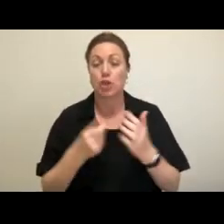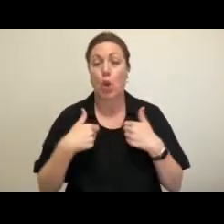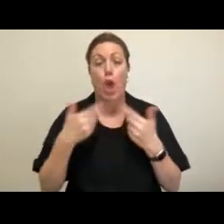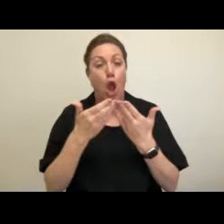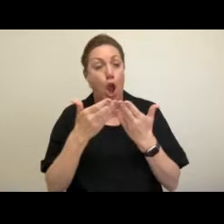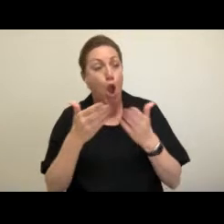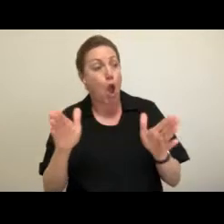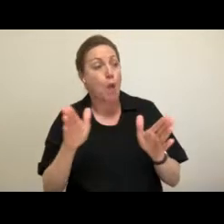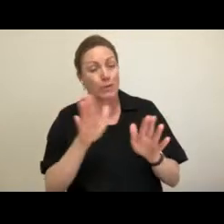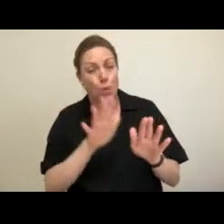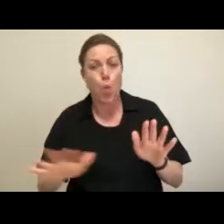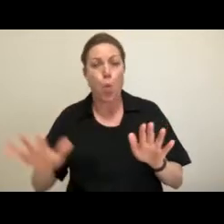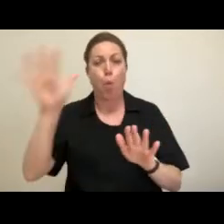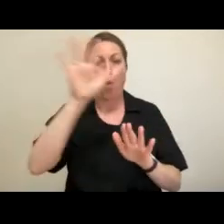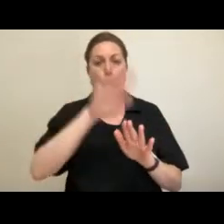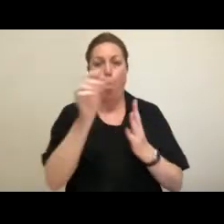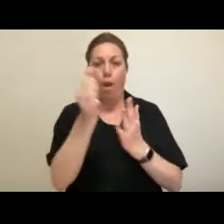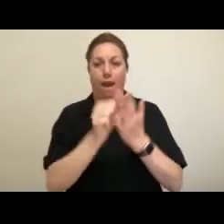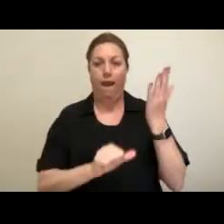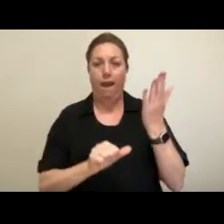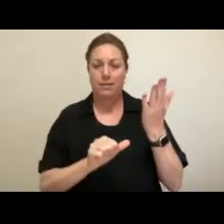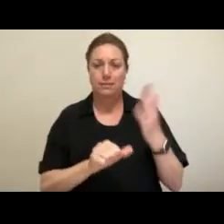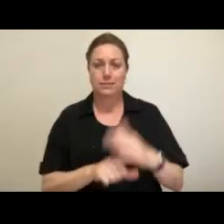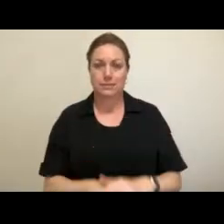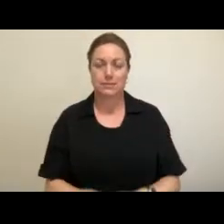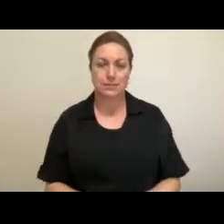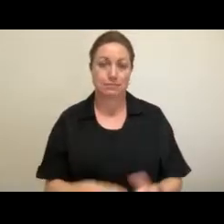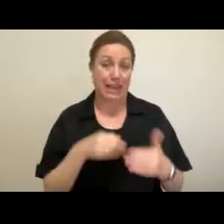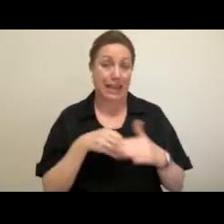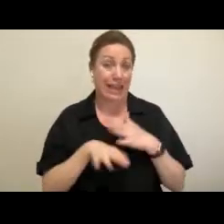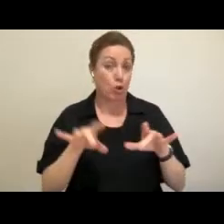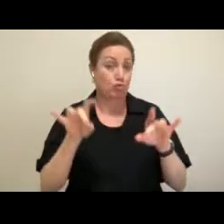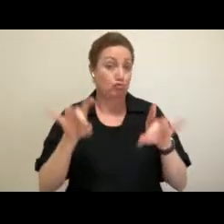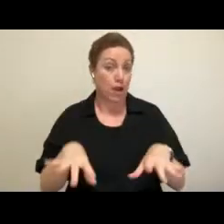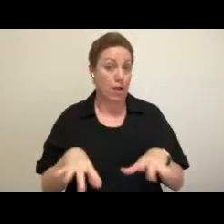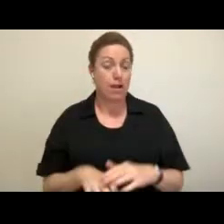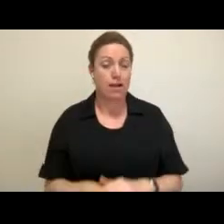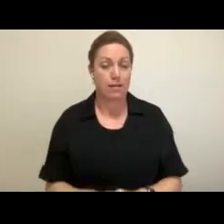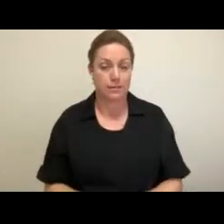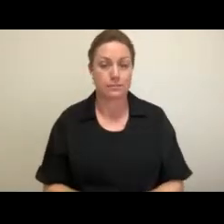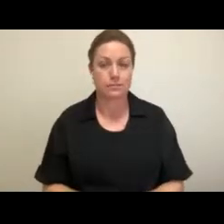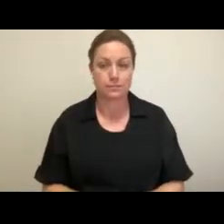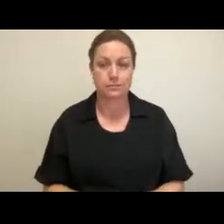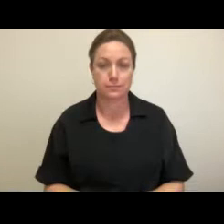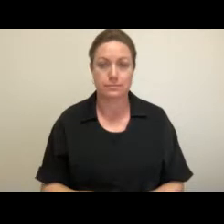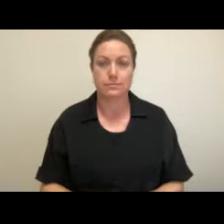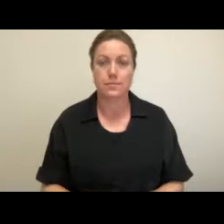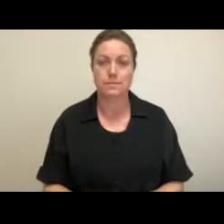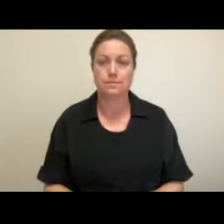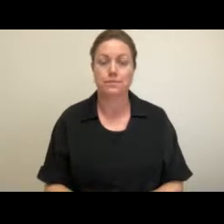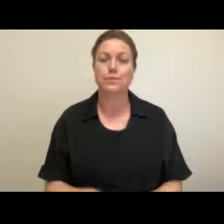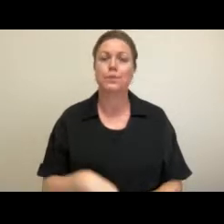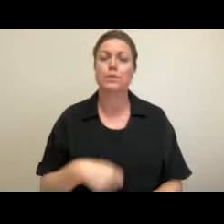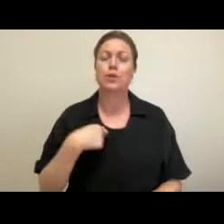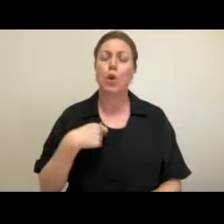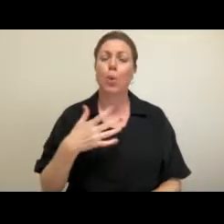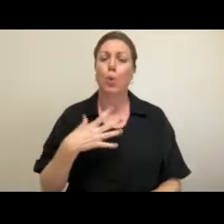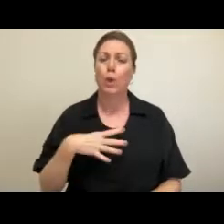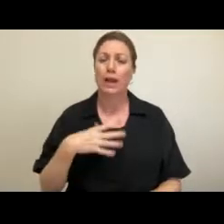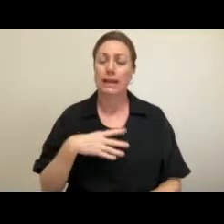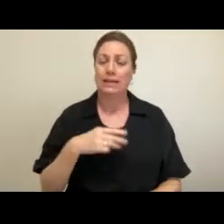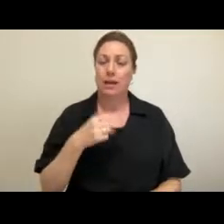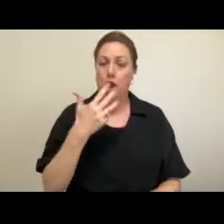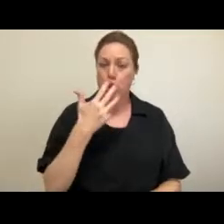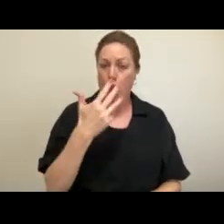commission, back with the slide, we're looking to commission 9 new